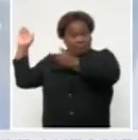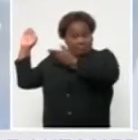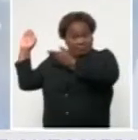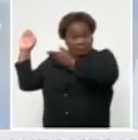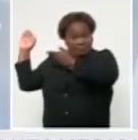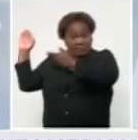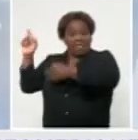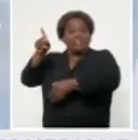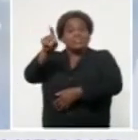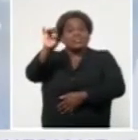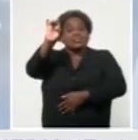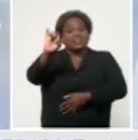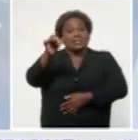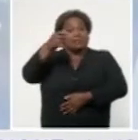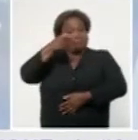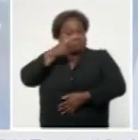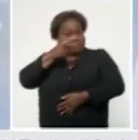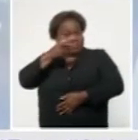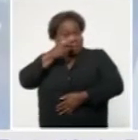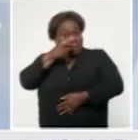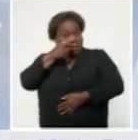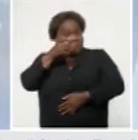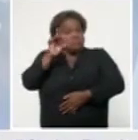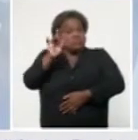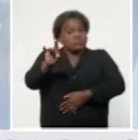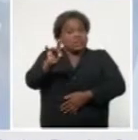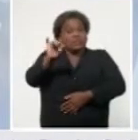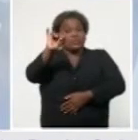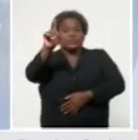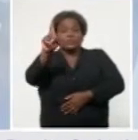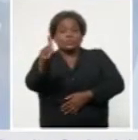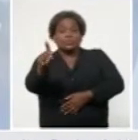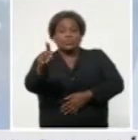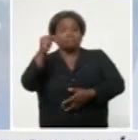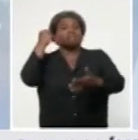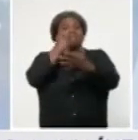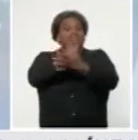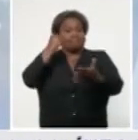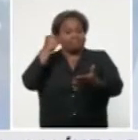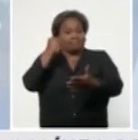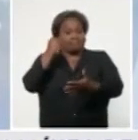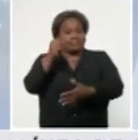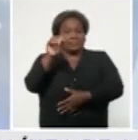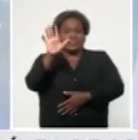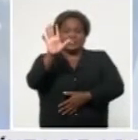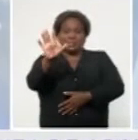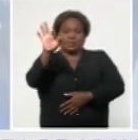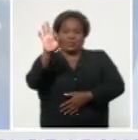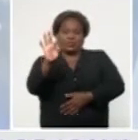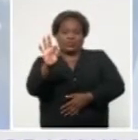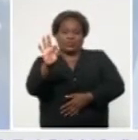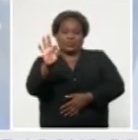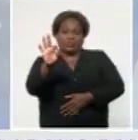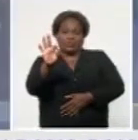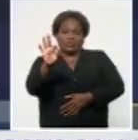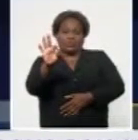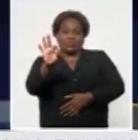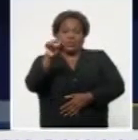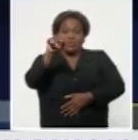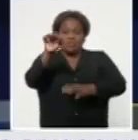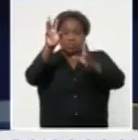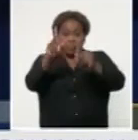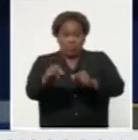136 patients admitted to our hospital, 17 in vigilance, 61 are suspects, and 58